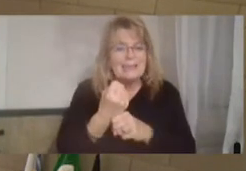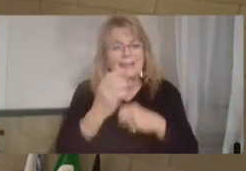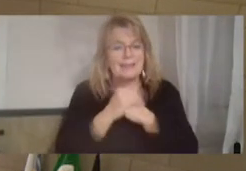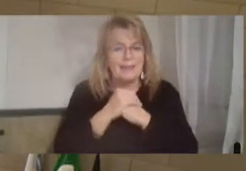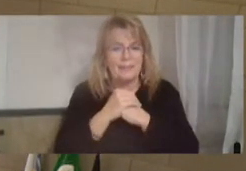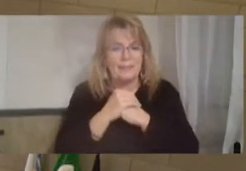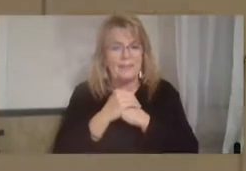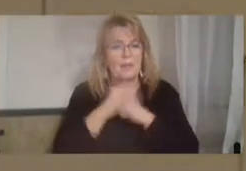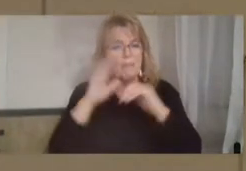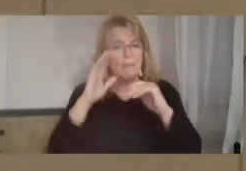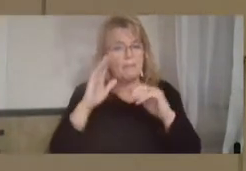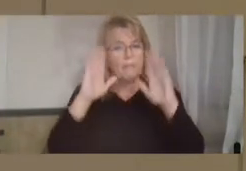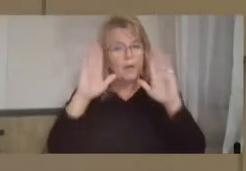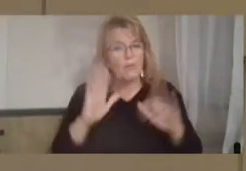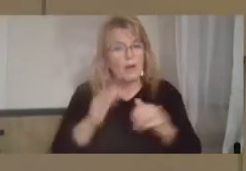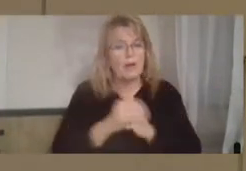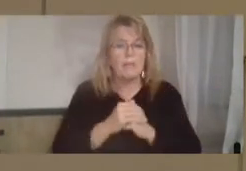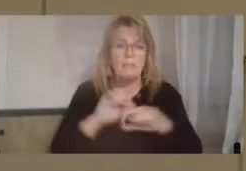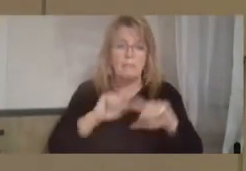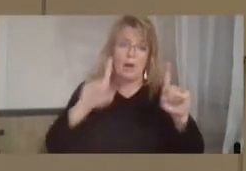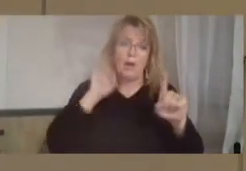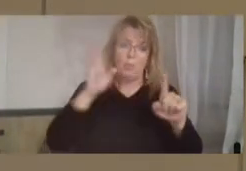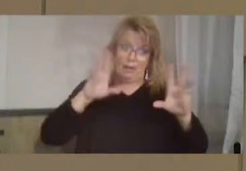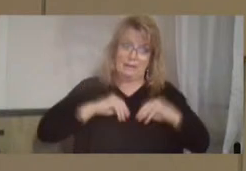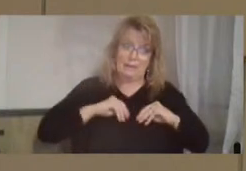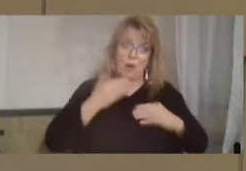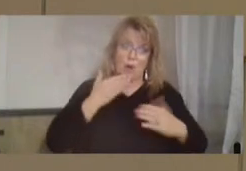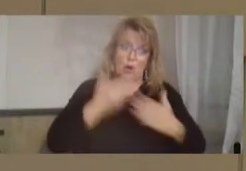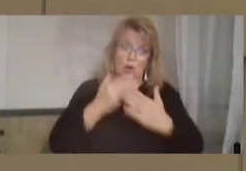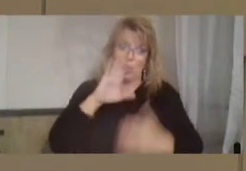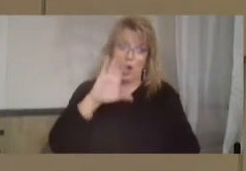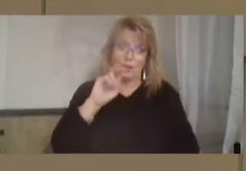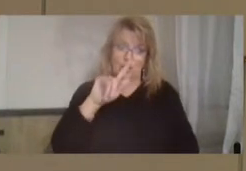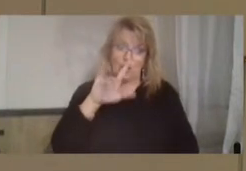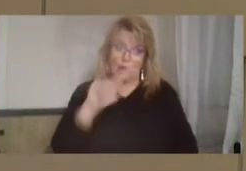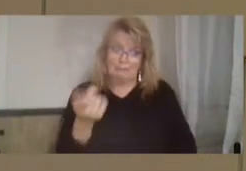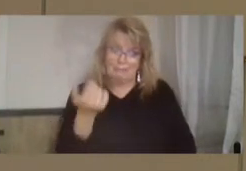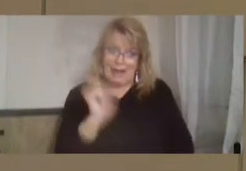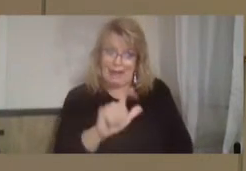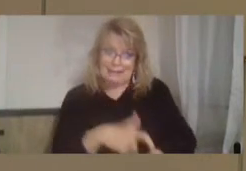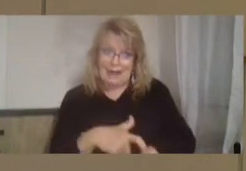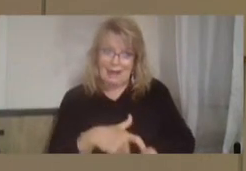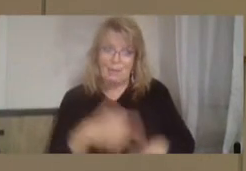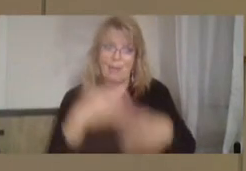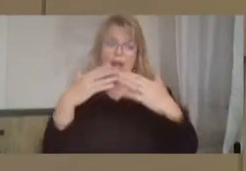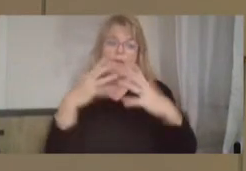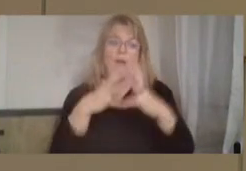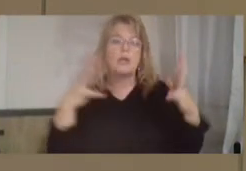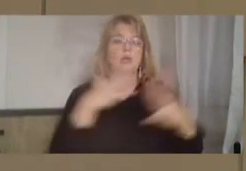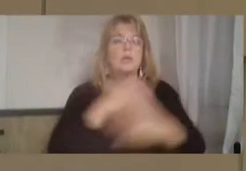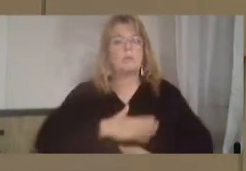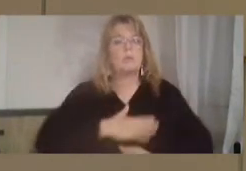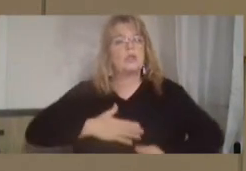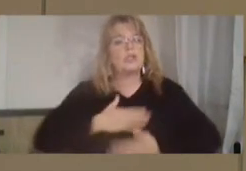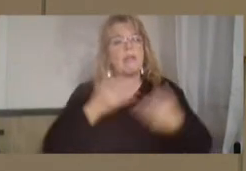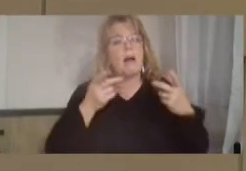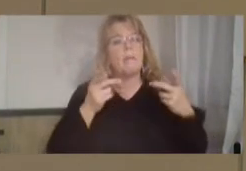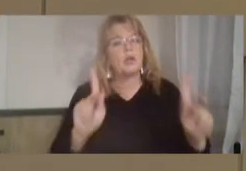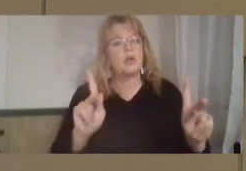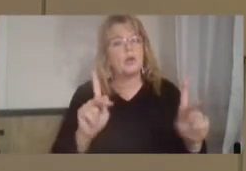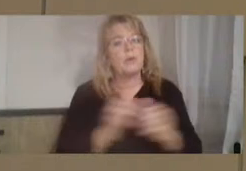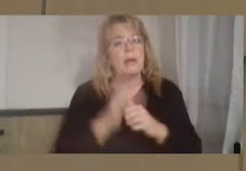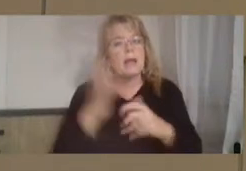good concert any day of the week. So thank you very much, and we very much appreciate the opportunity to be a part of